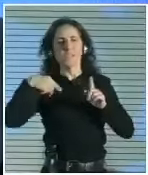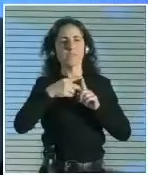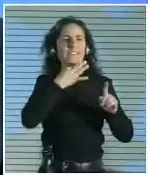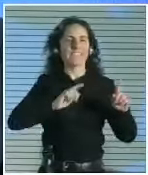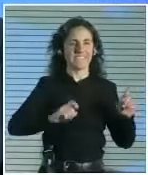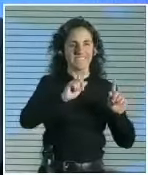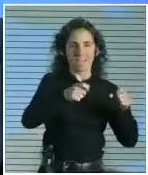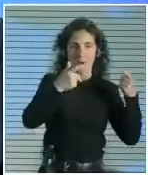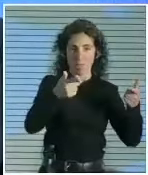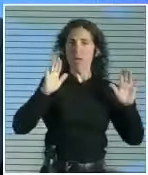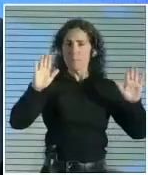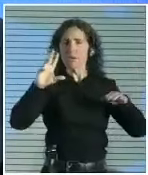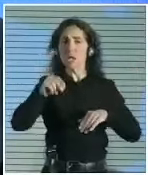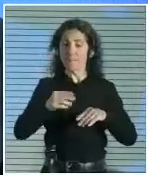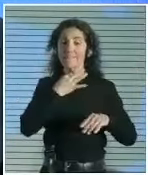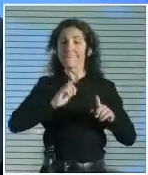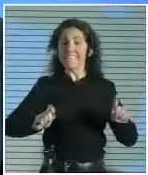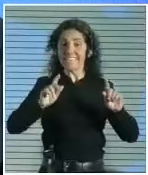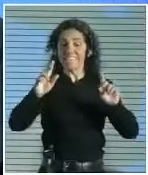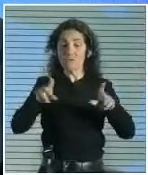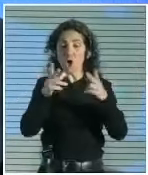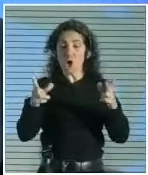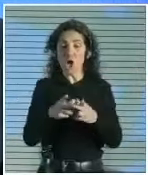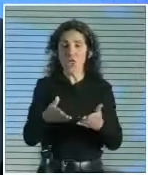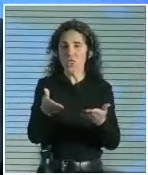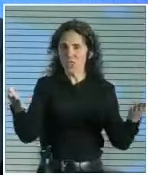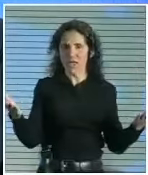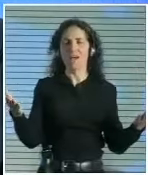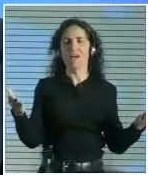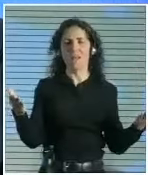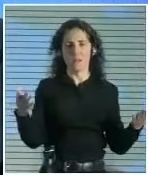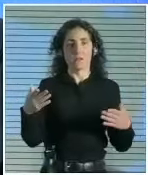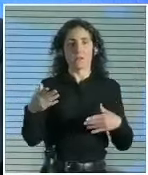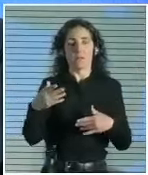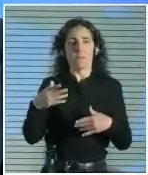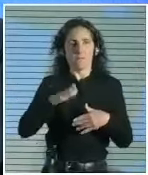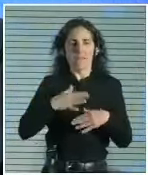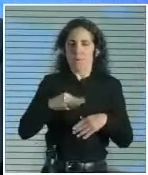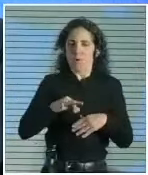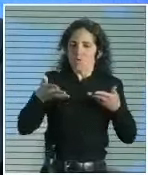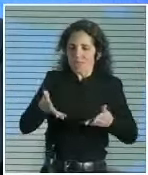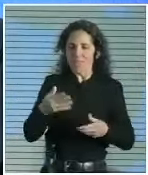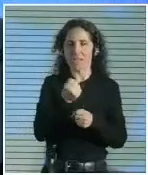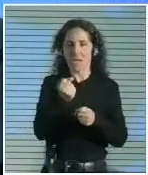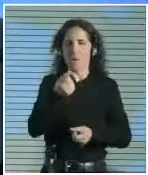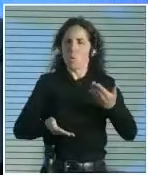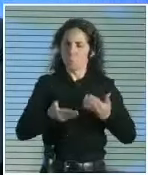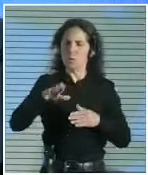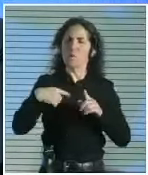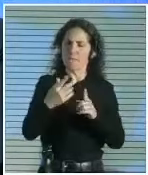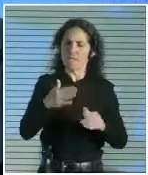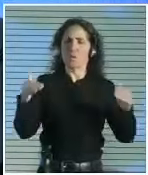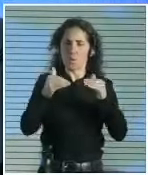crisis of providing fair and equal employment. You heard it in the opening of this conference when the president